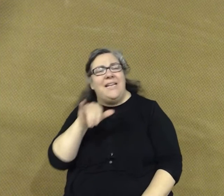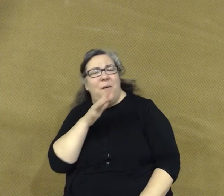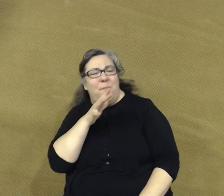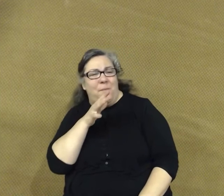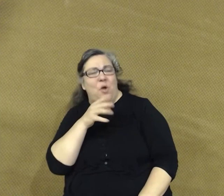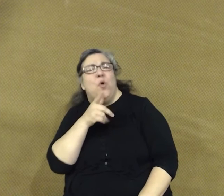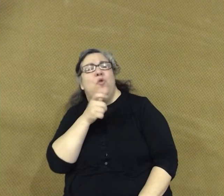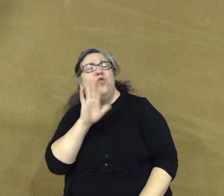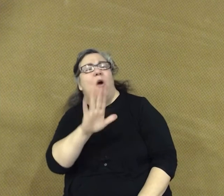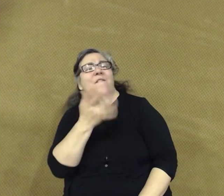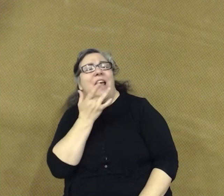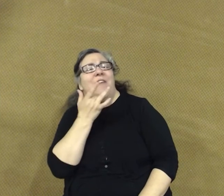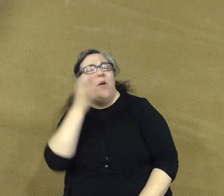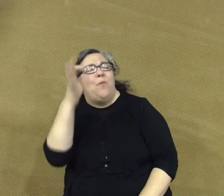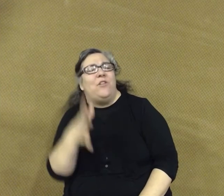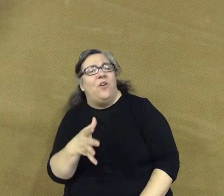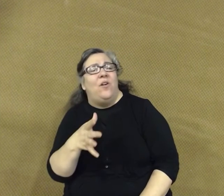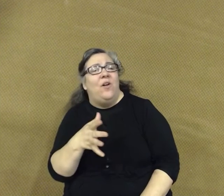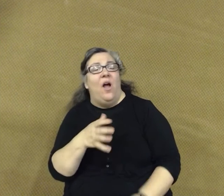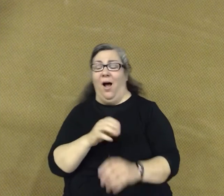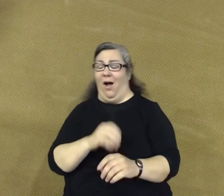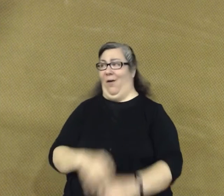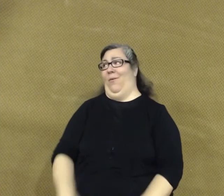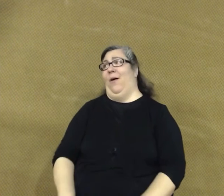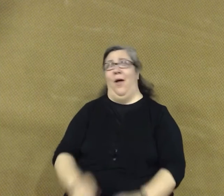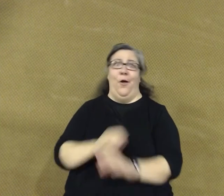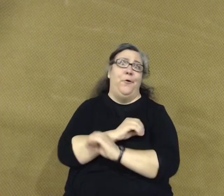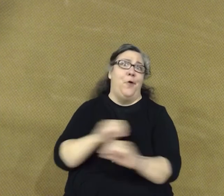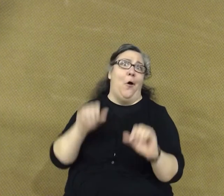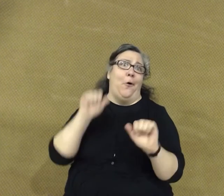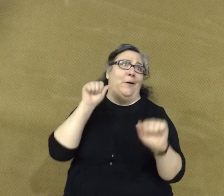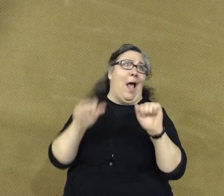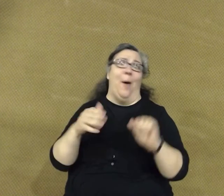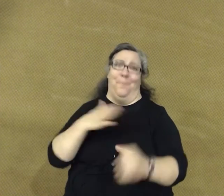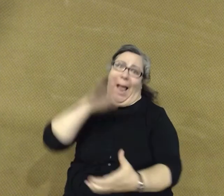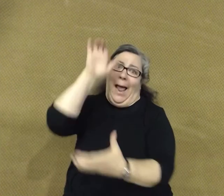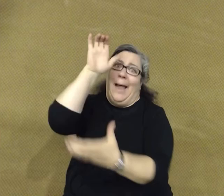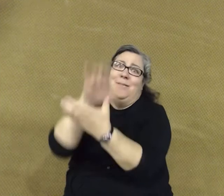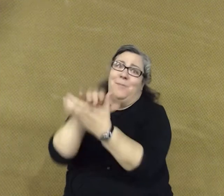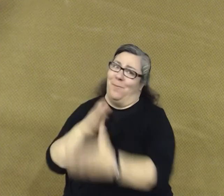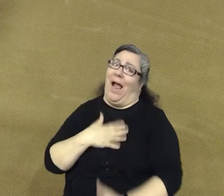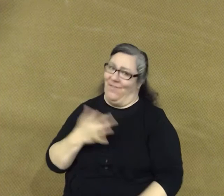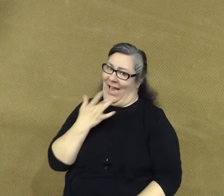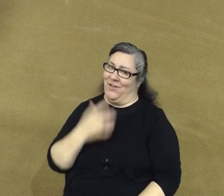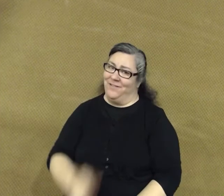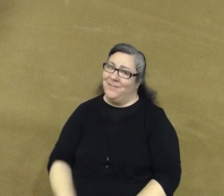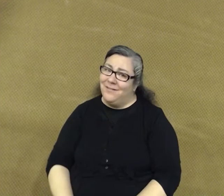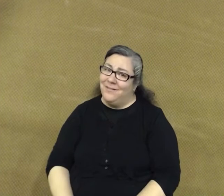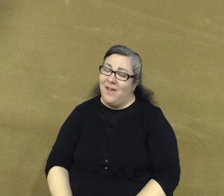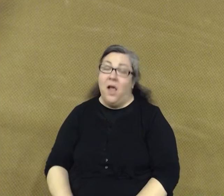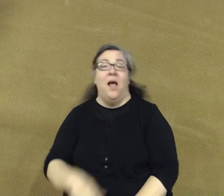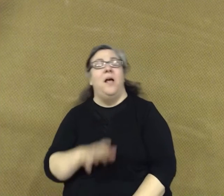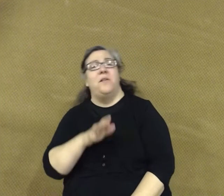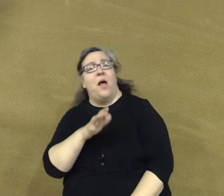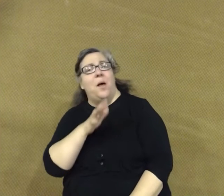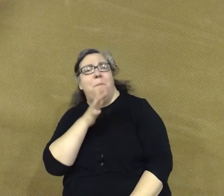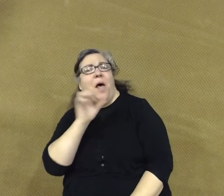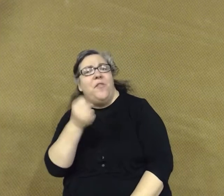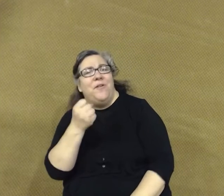preacher? Oh, without a doubt, my husband right here. So on Mother's Day, can you